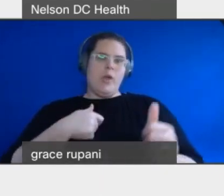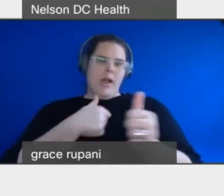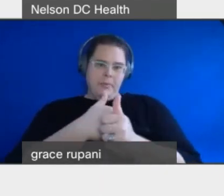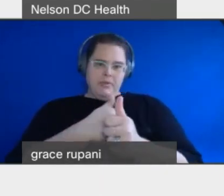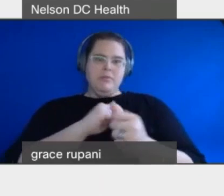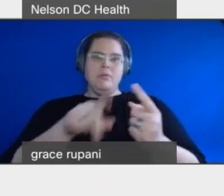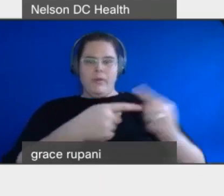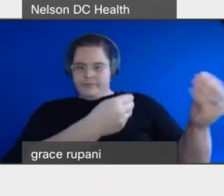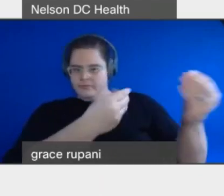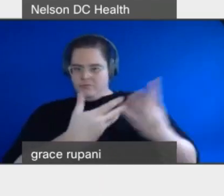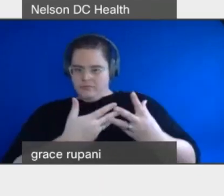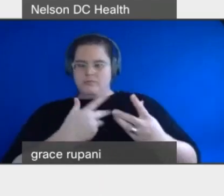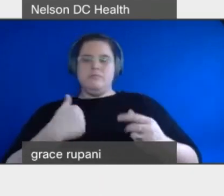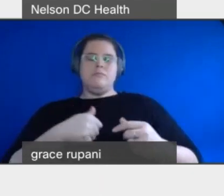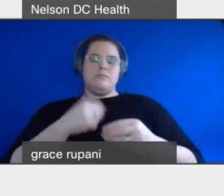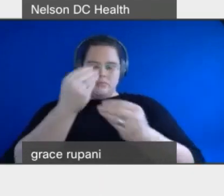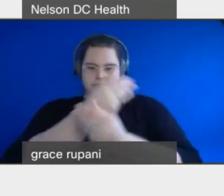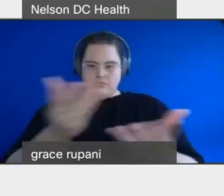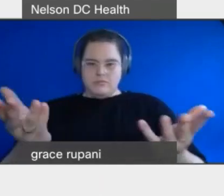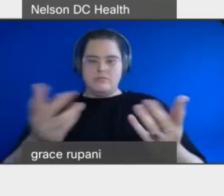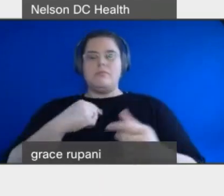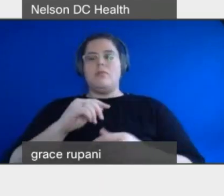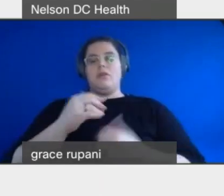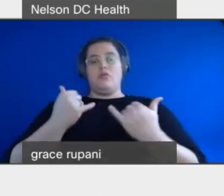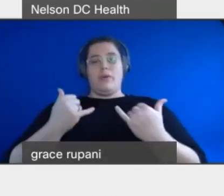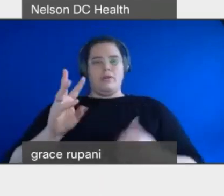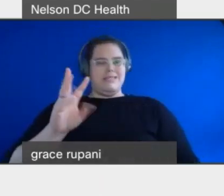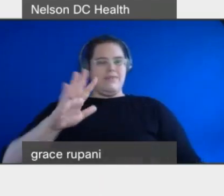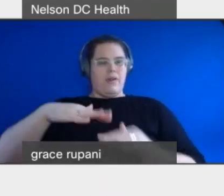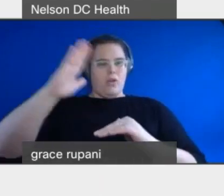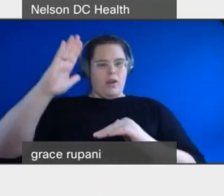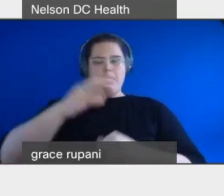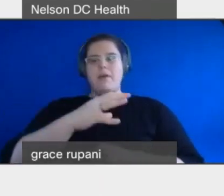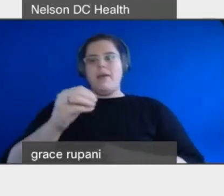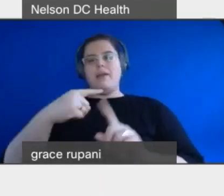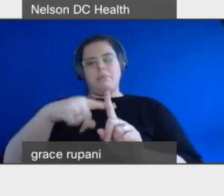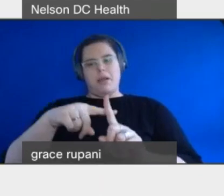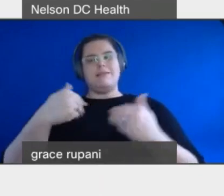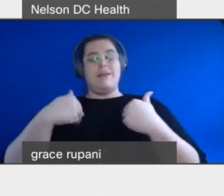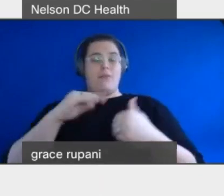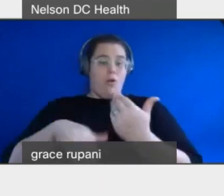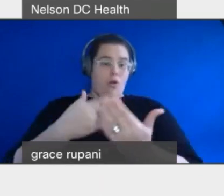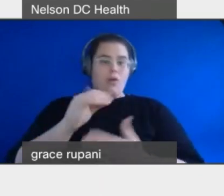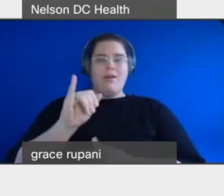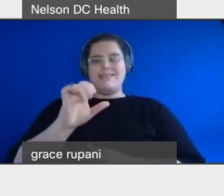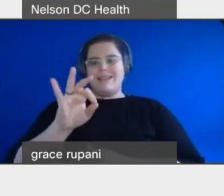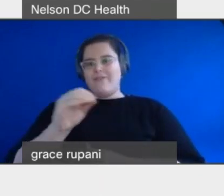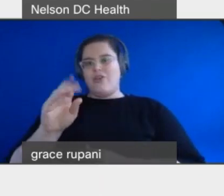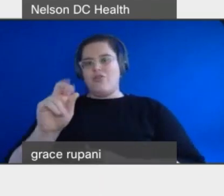need to submit all the numbers of people who live in intermediate care facilities and residential habilitation.